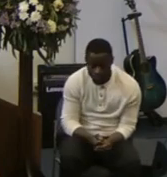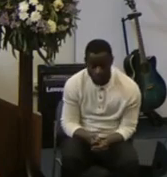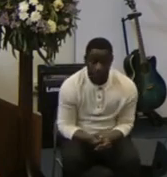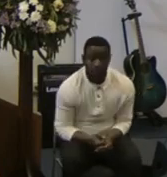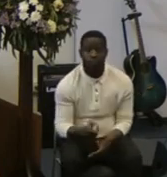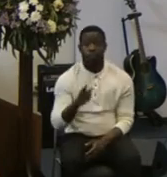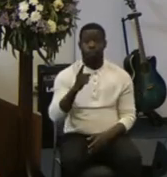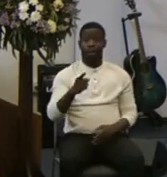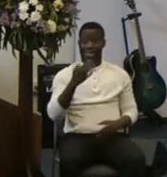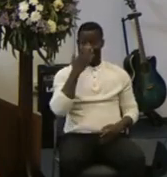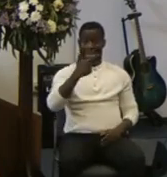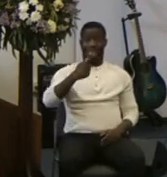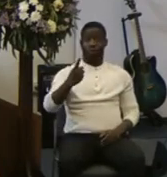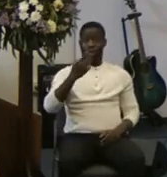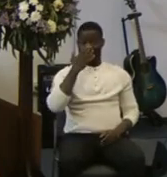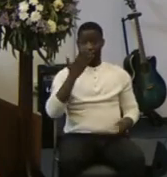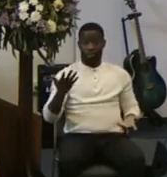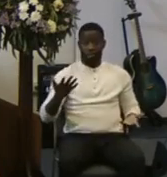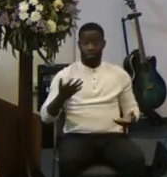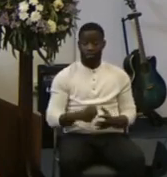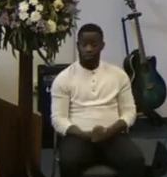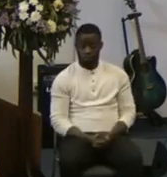But he was an 81-year-old man.